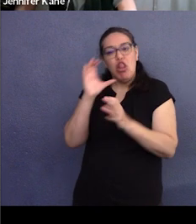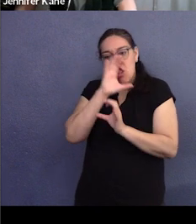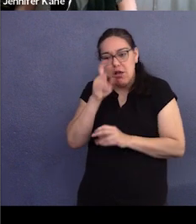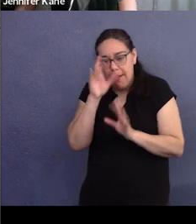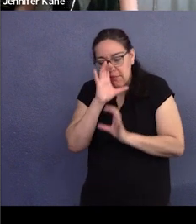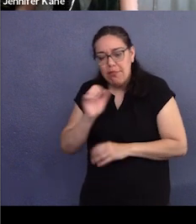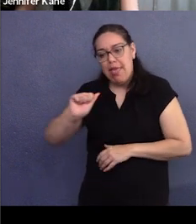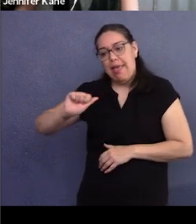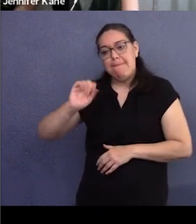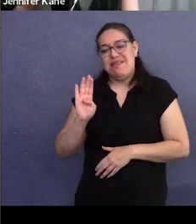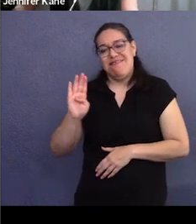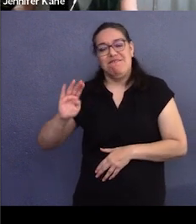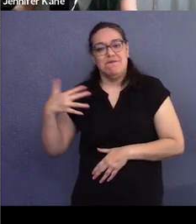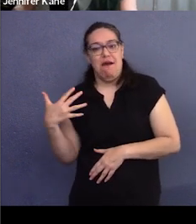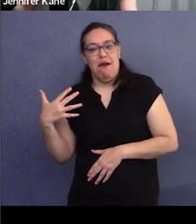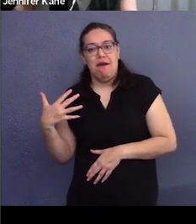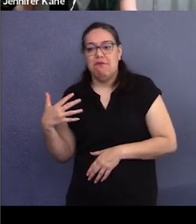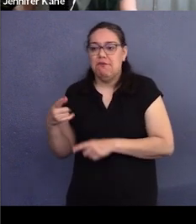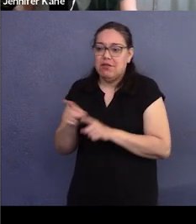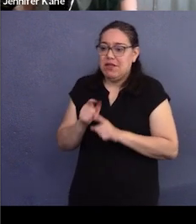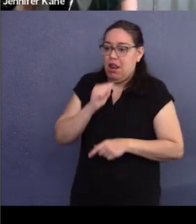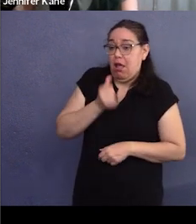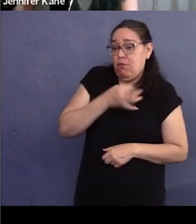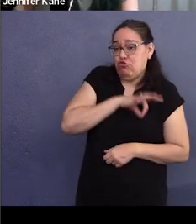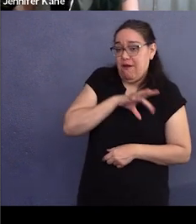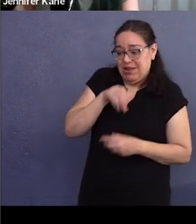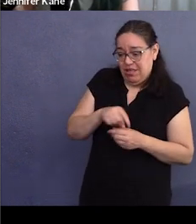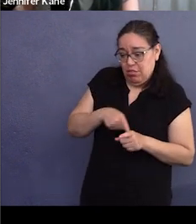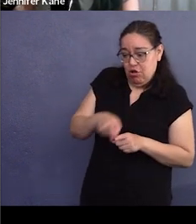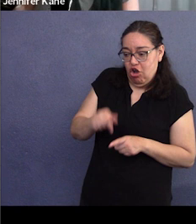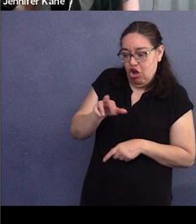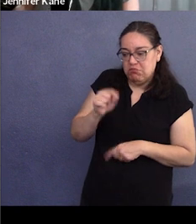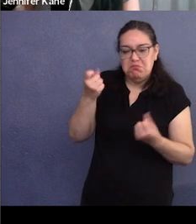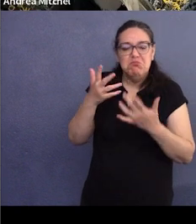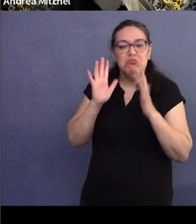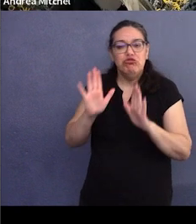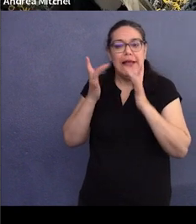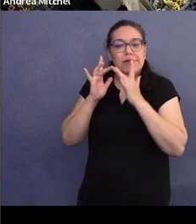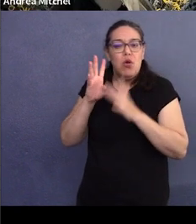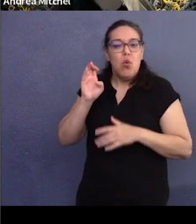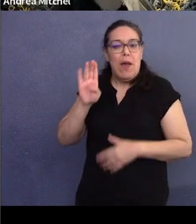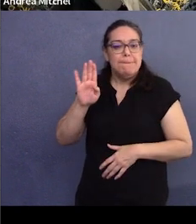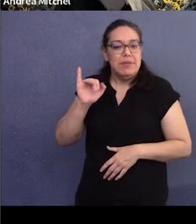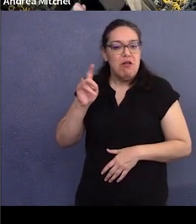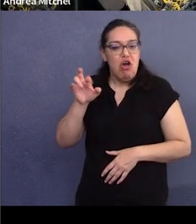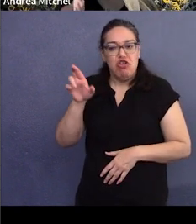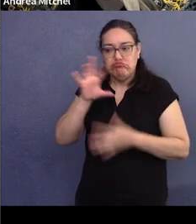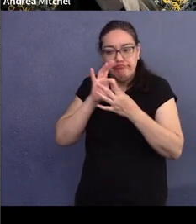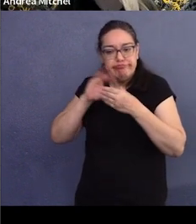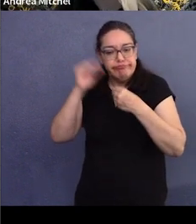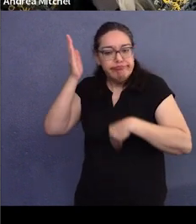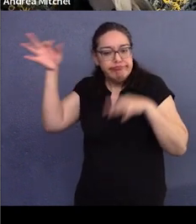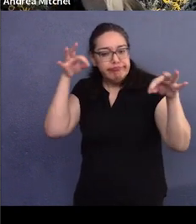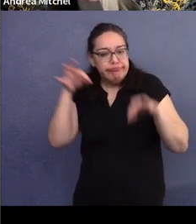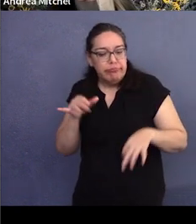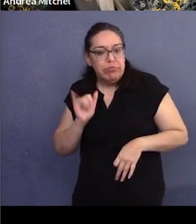AB5 and being a nonprofit in the arts, and there's a lot of great webinars about it. Yep. And and thank you for